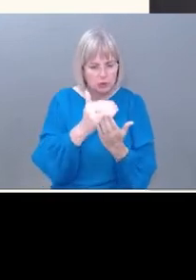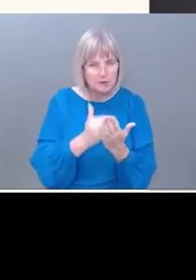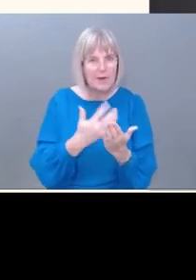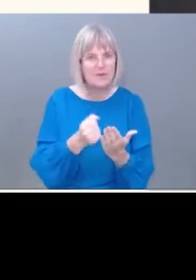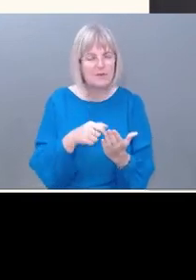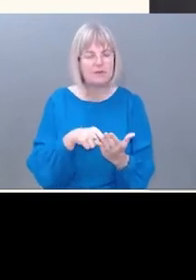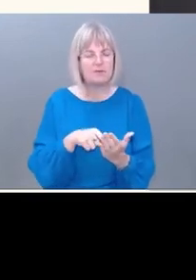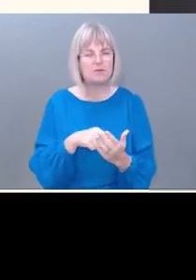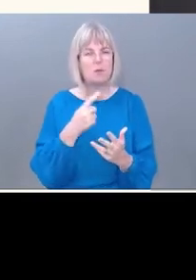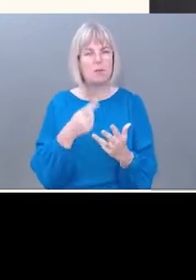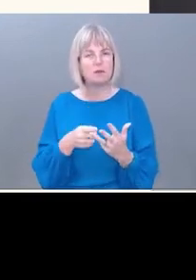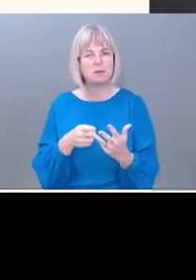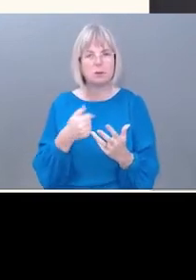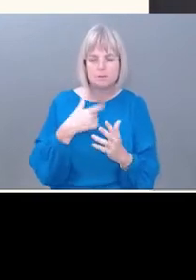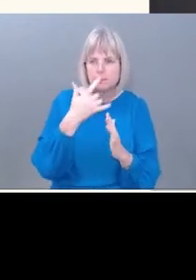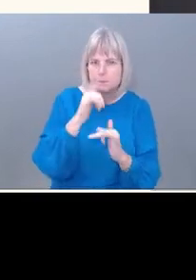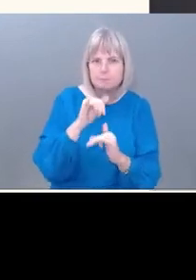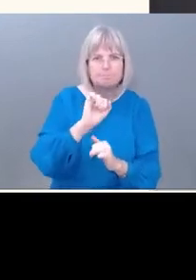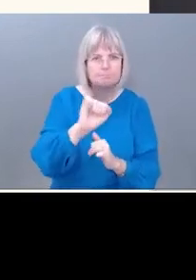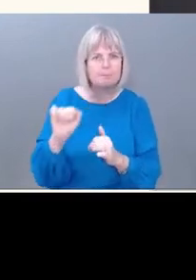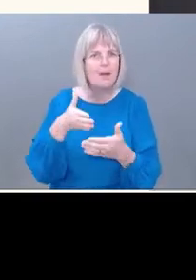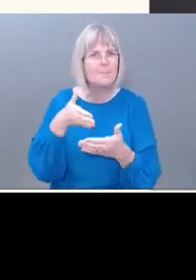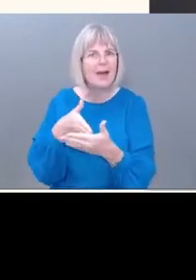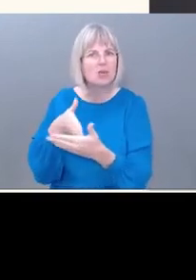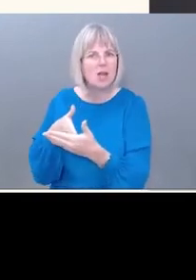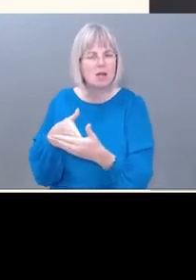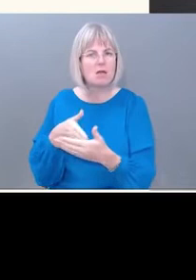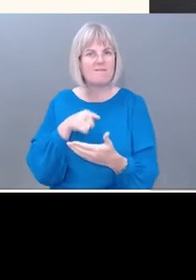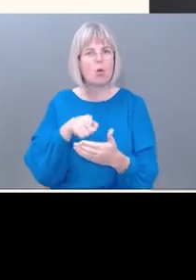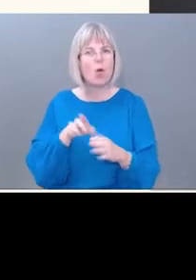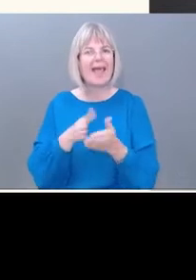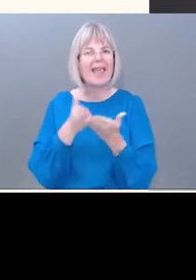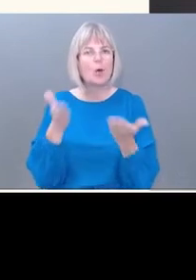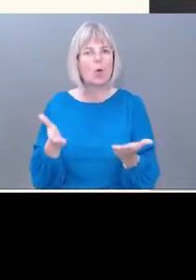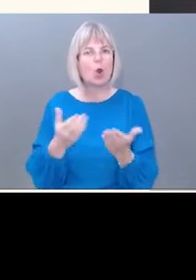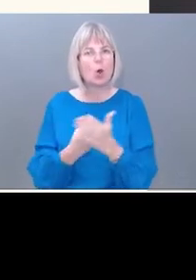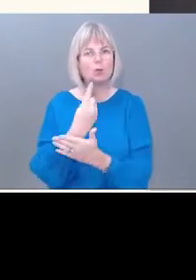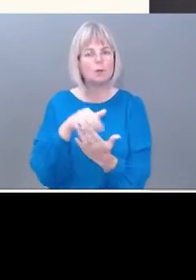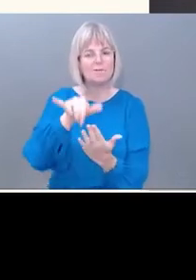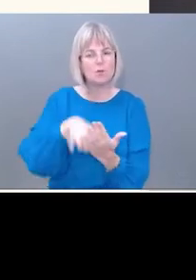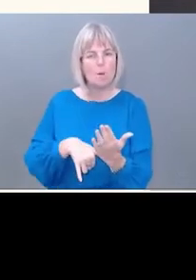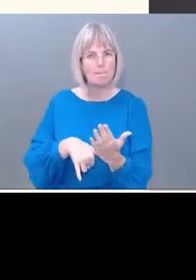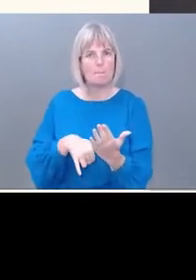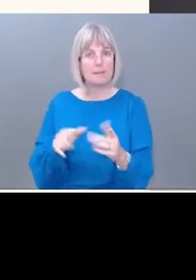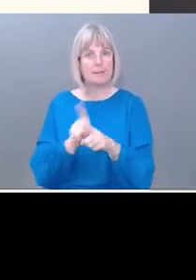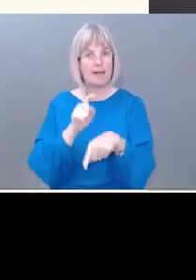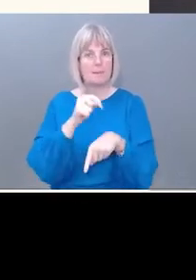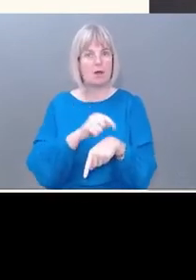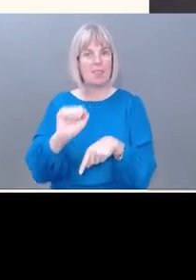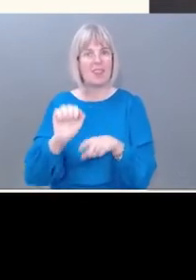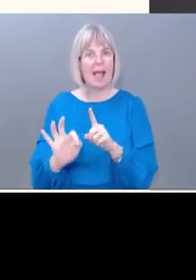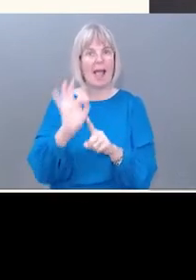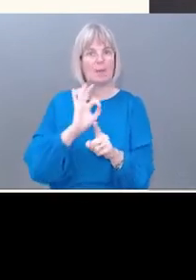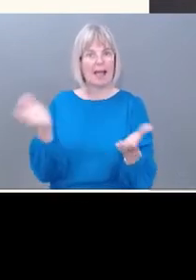have when they're filling in their equal opportunities form that comes with their application. And one of the reasons that we're focusing on that is that we really need that information to be